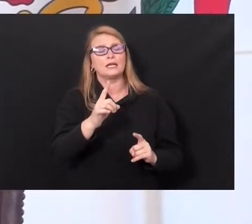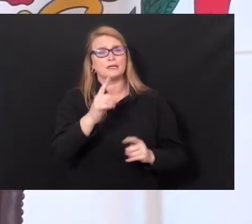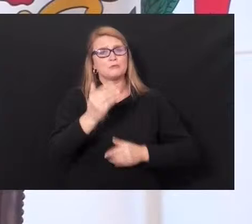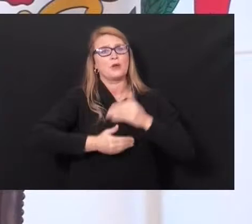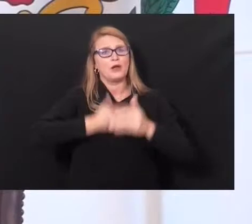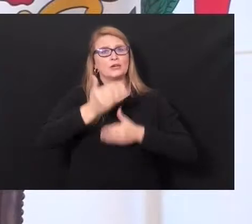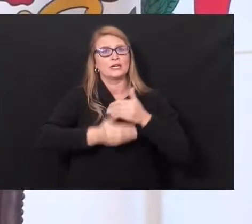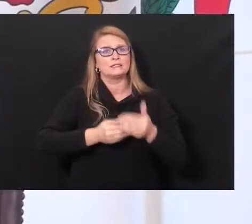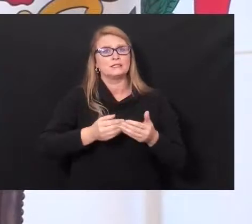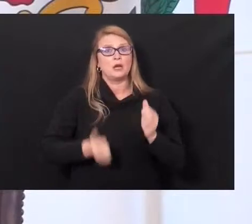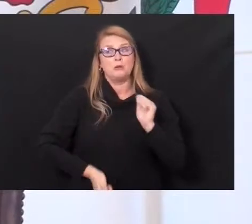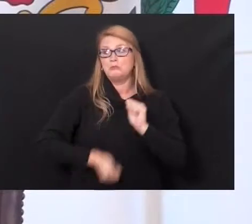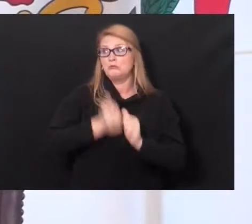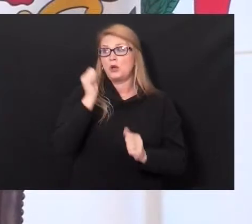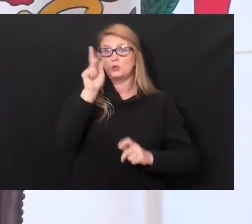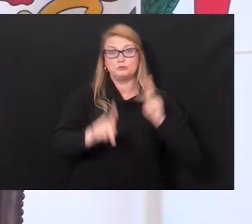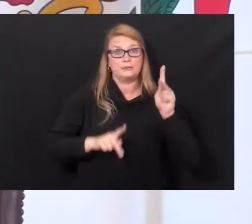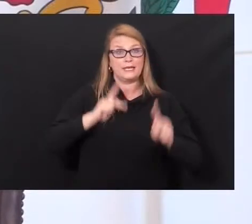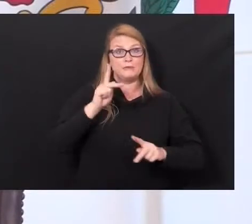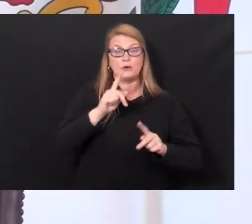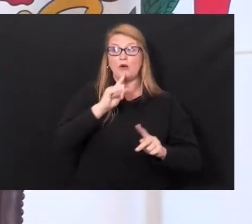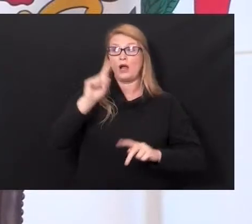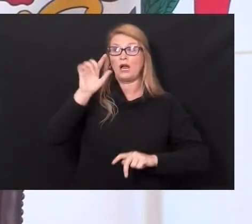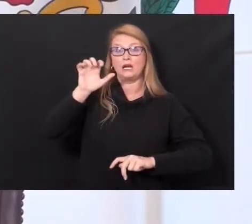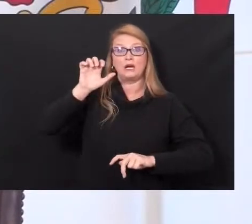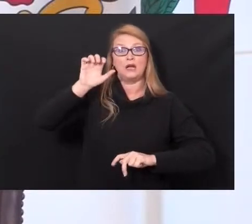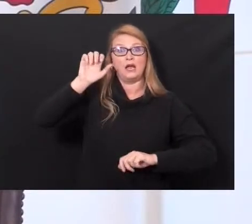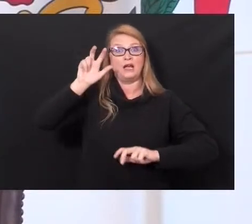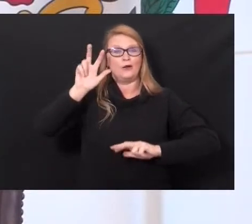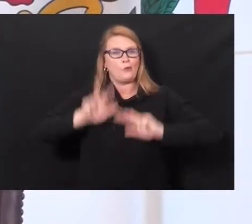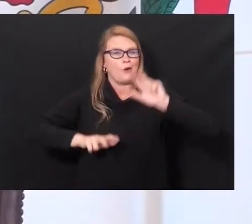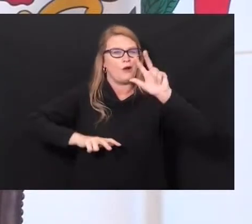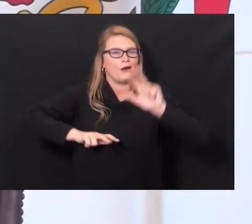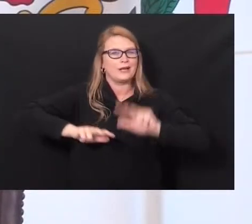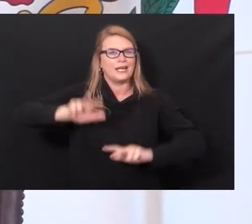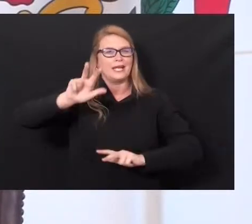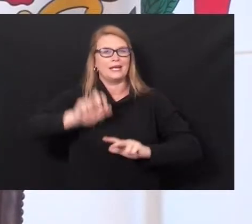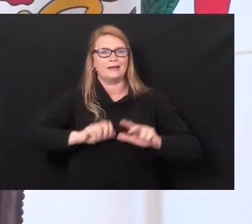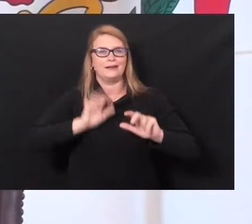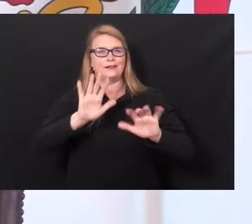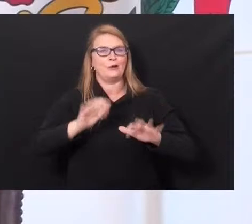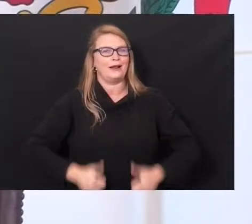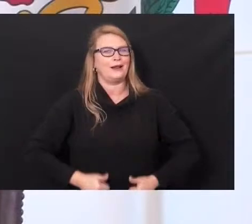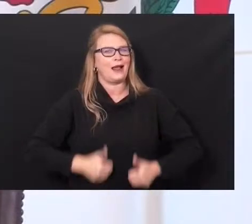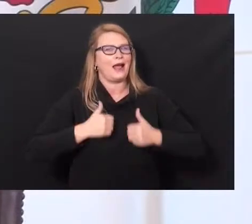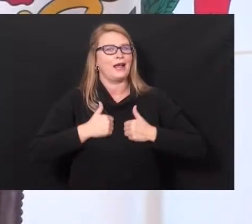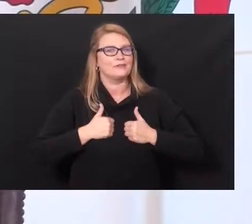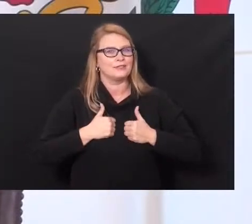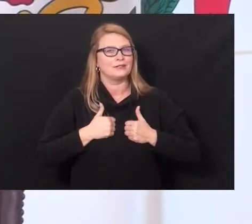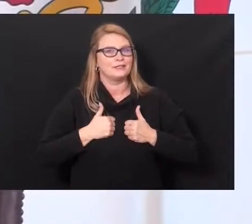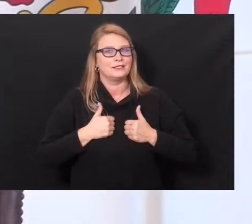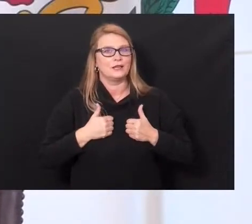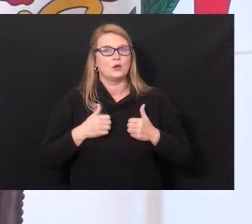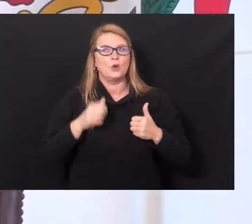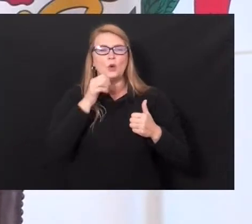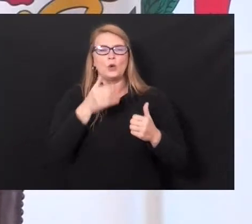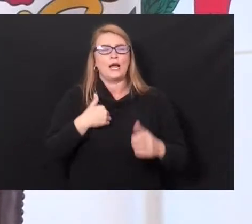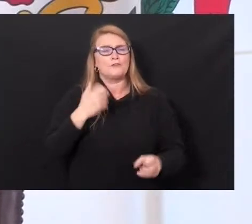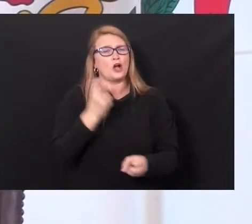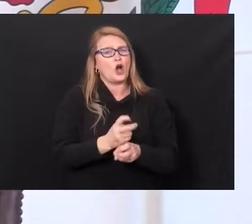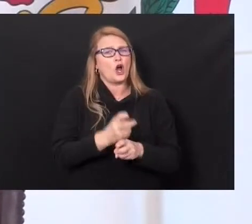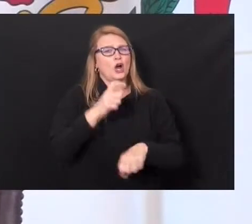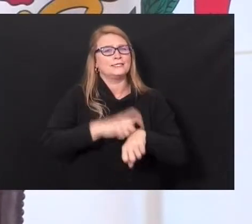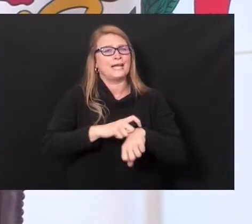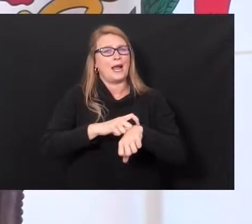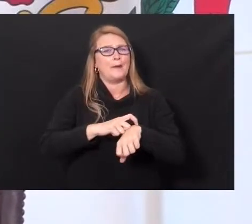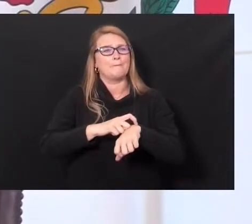absolutely most people that are climbing mountains in their lives come to the steepest part and then